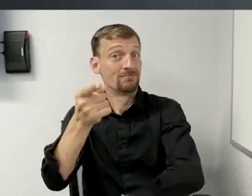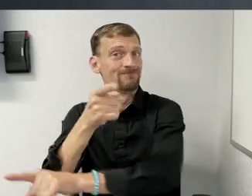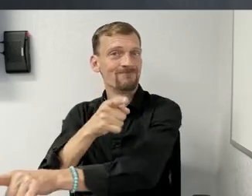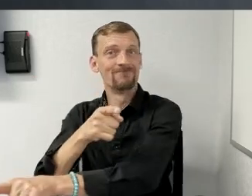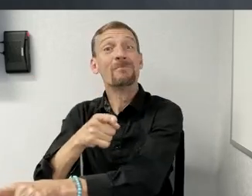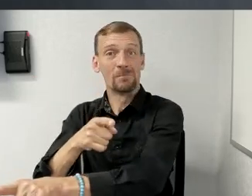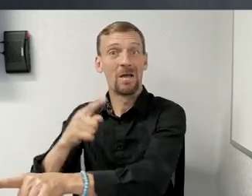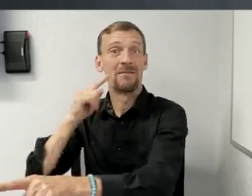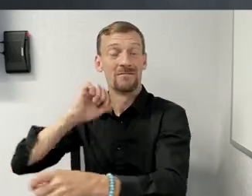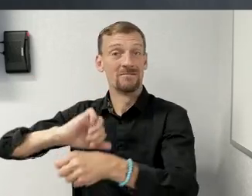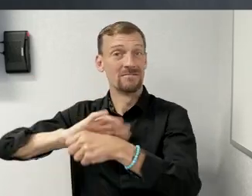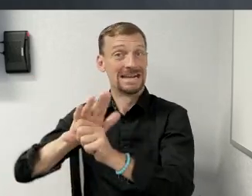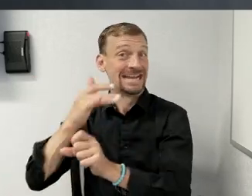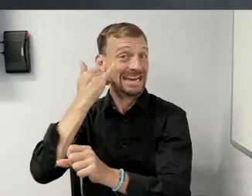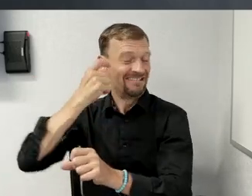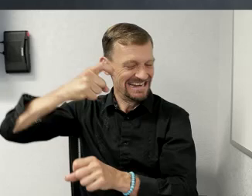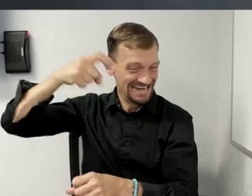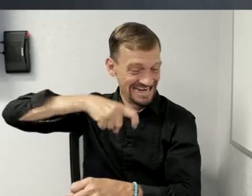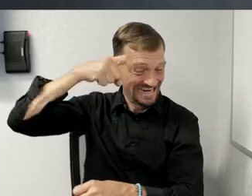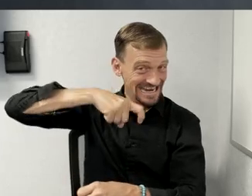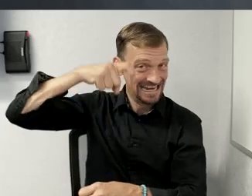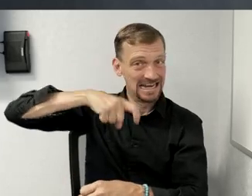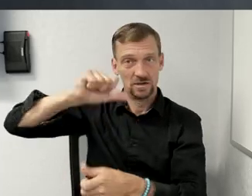Again, though, through the constant